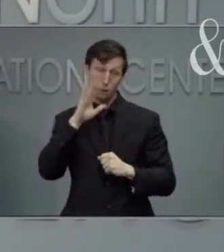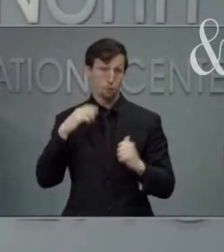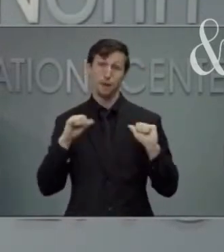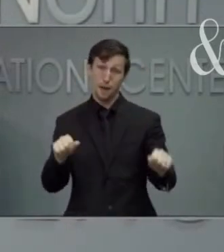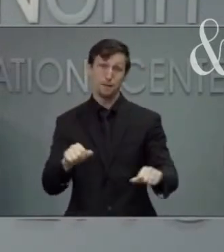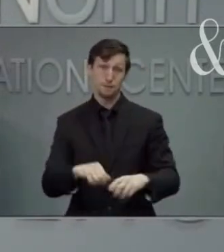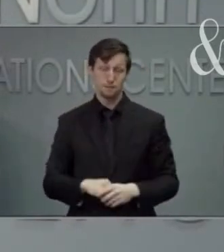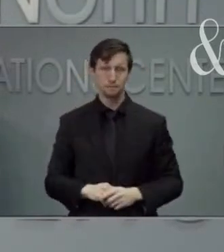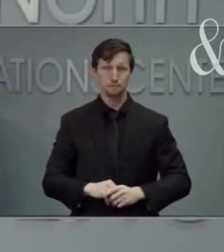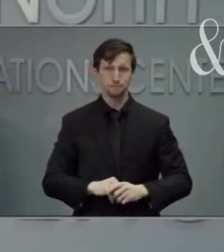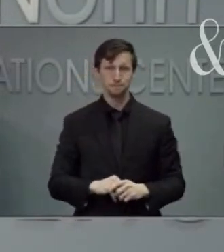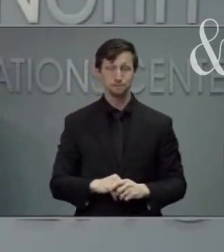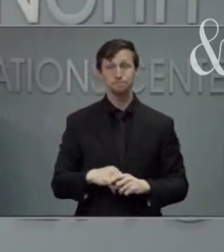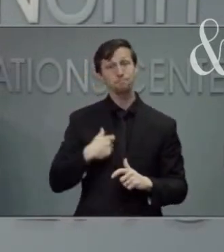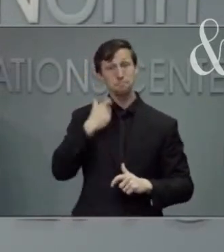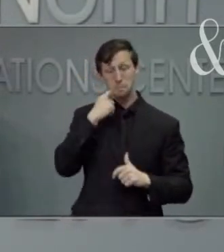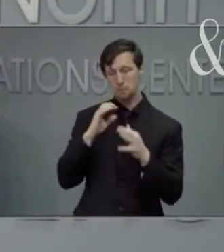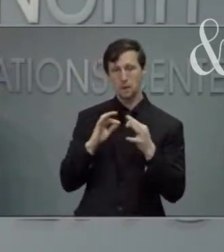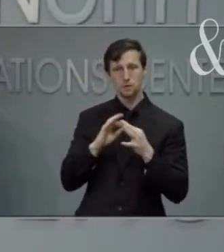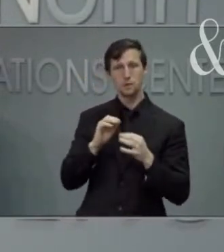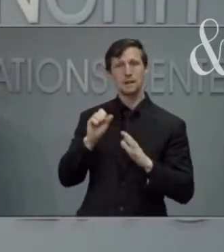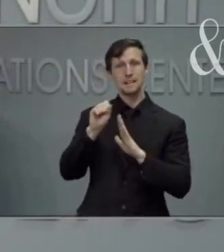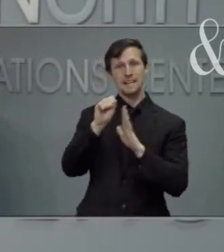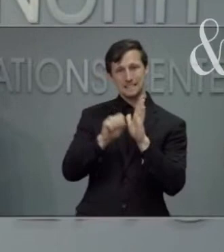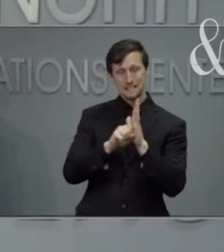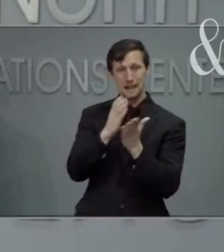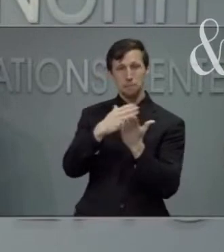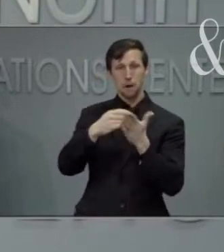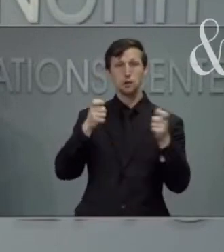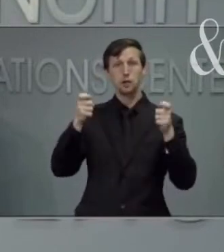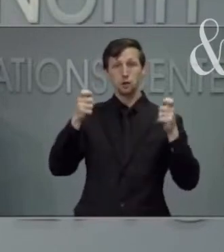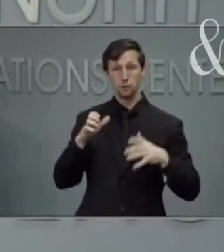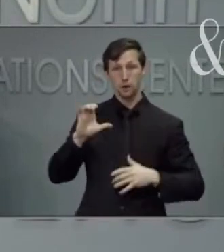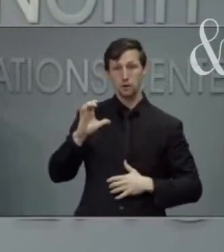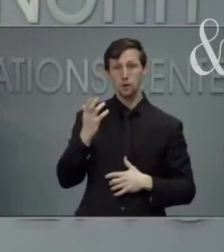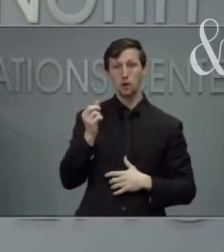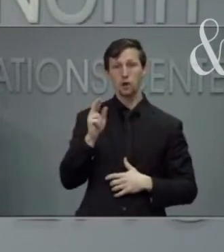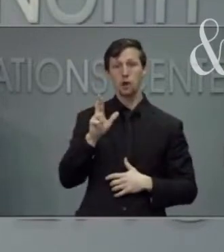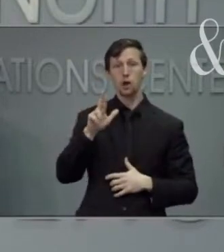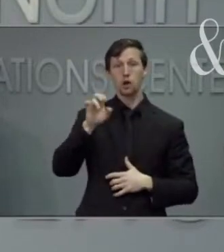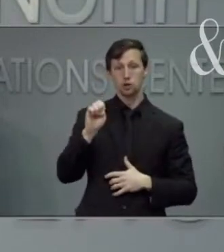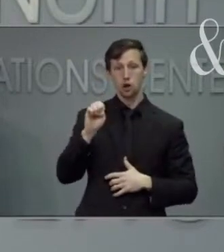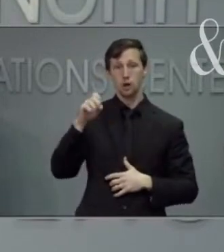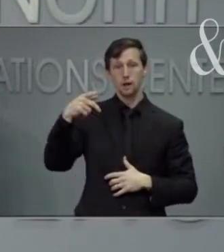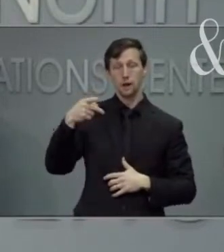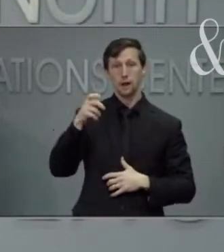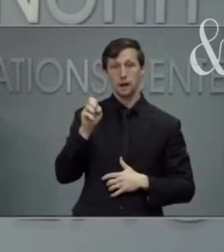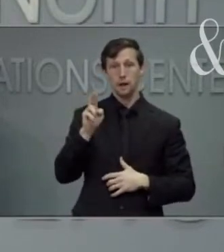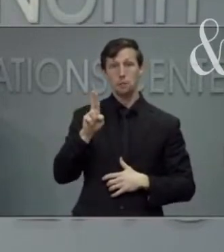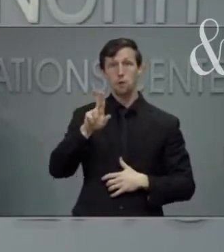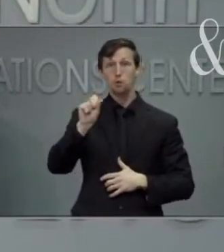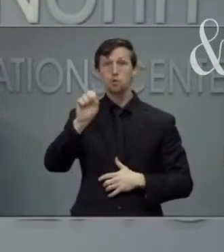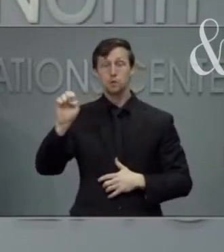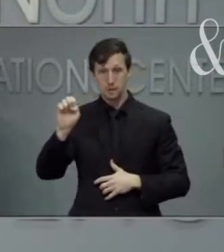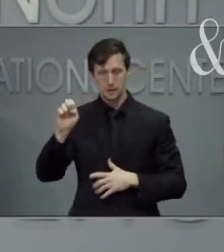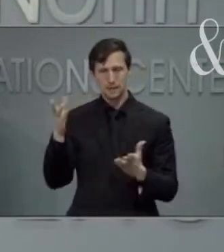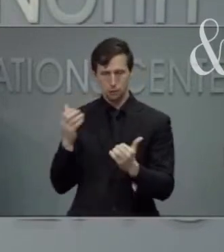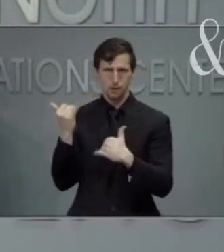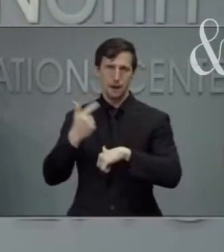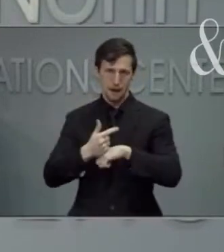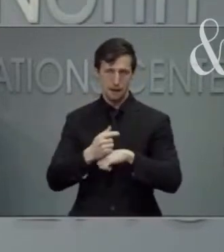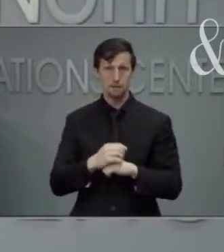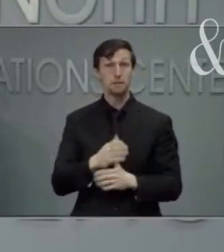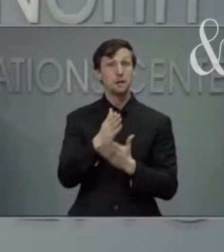I mentioned before, State Budget Director Charlie Perusse is with me today. For those following along, you can